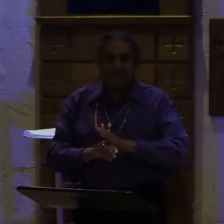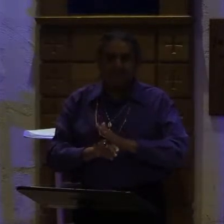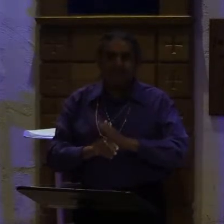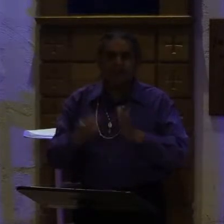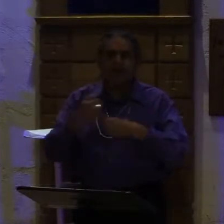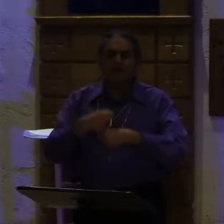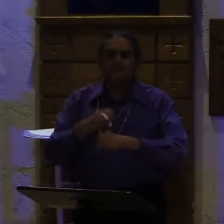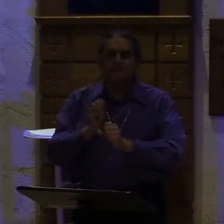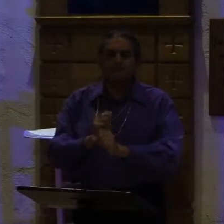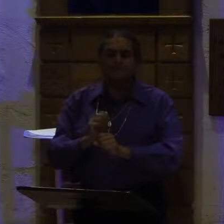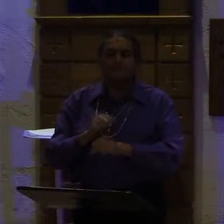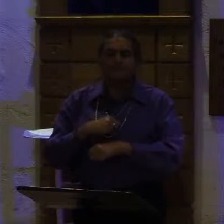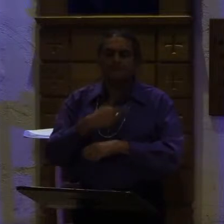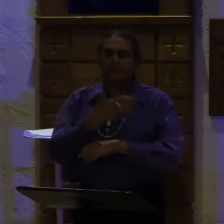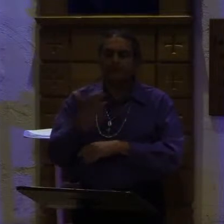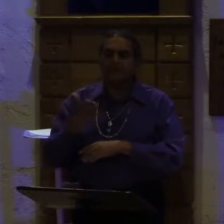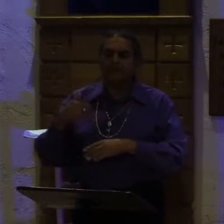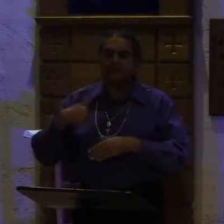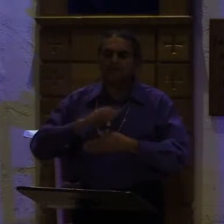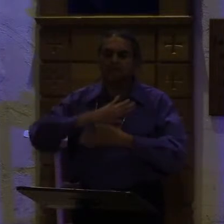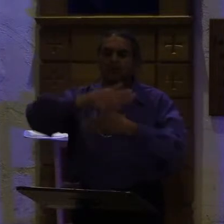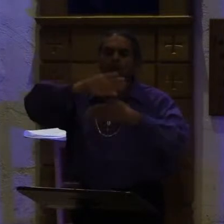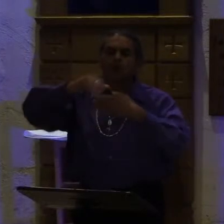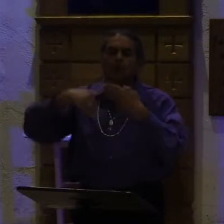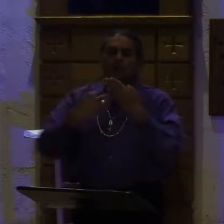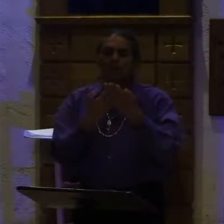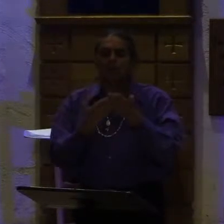Make us whole again.